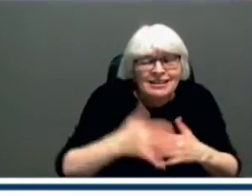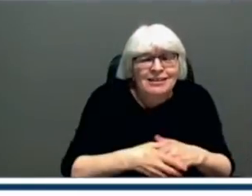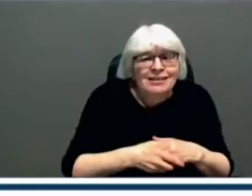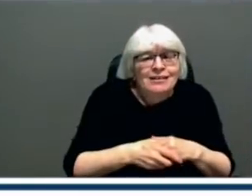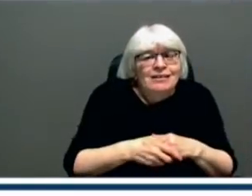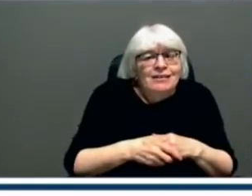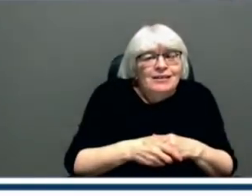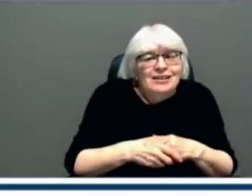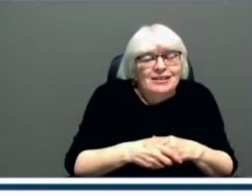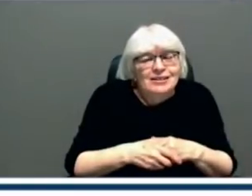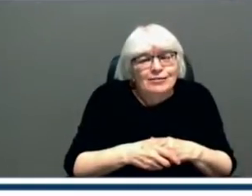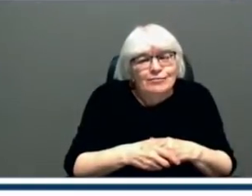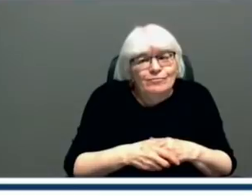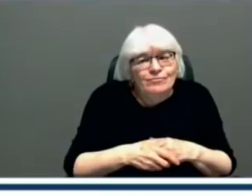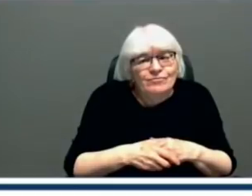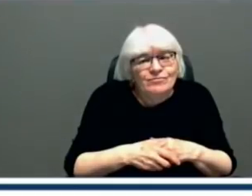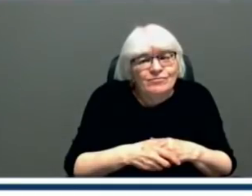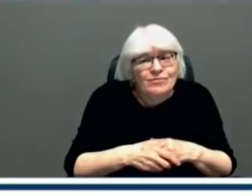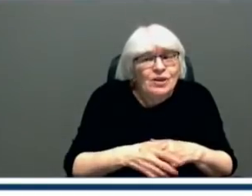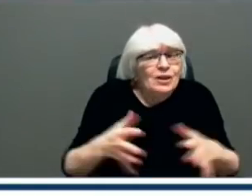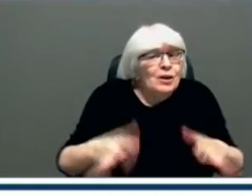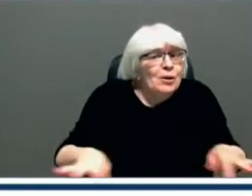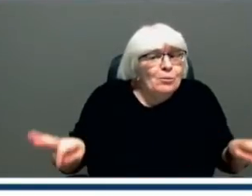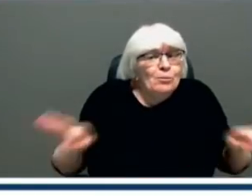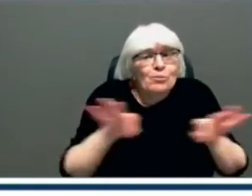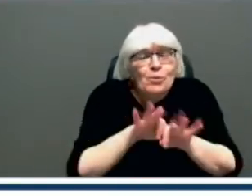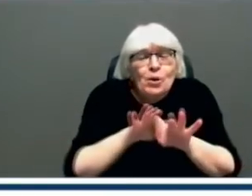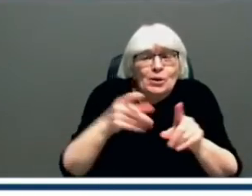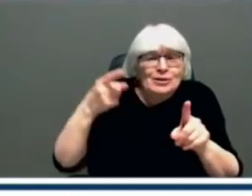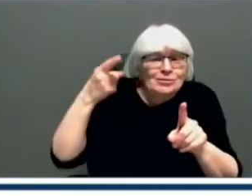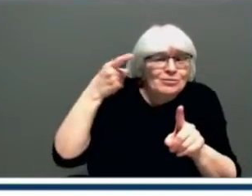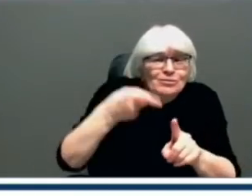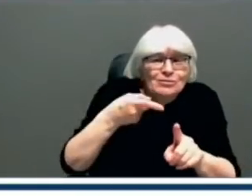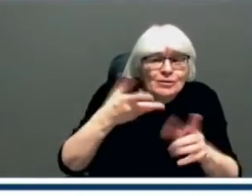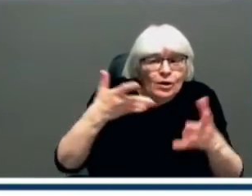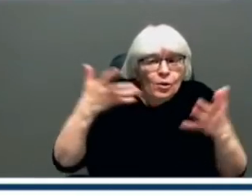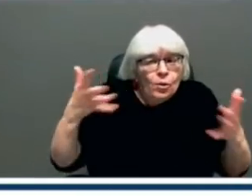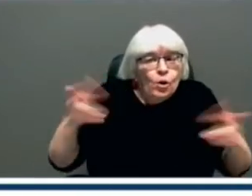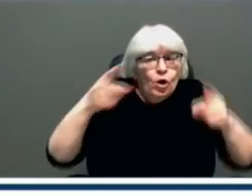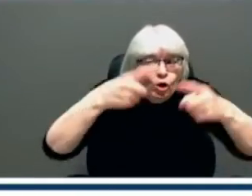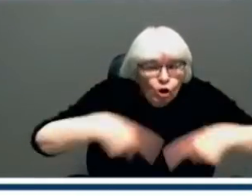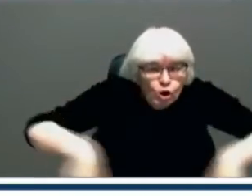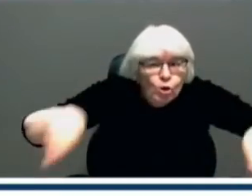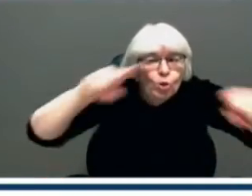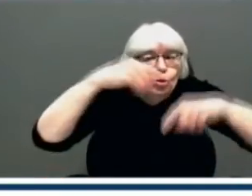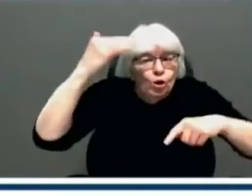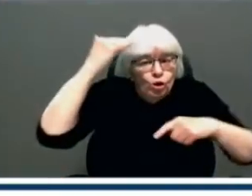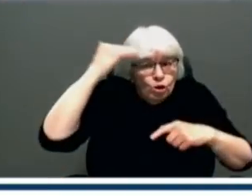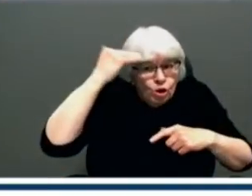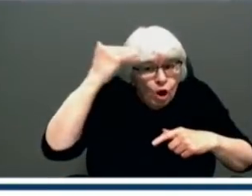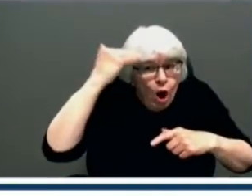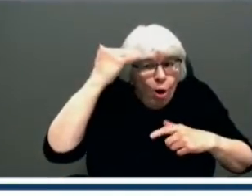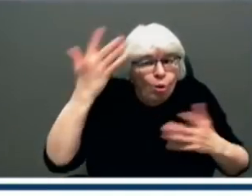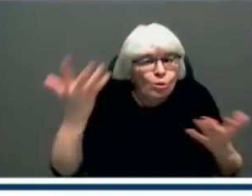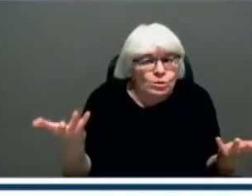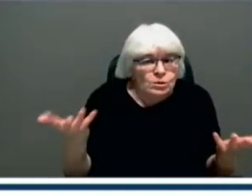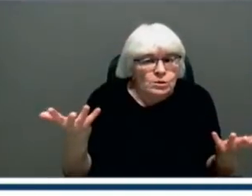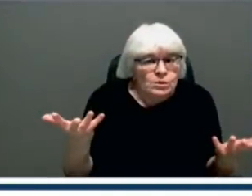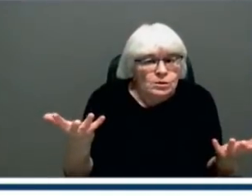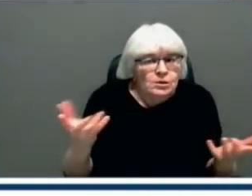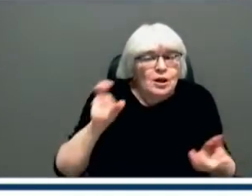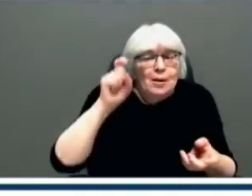the most important point is that all Nova Scotians understand this, and that we all do what we could do, starting with getting vaccinated,